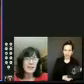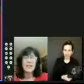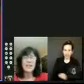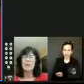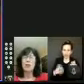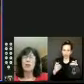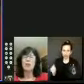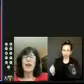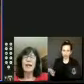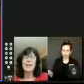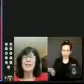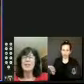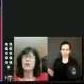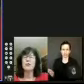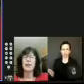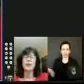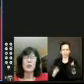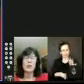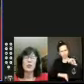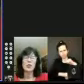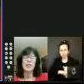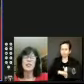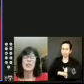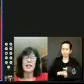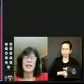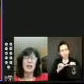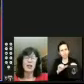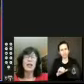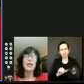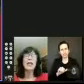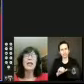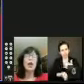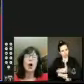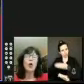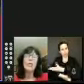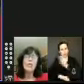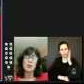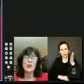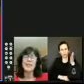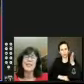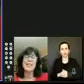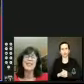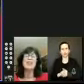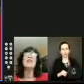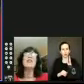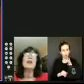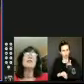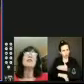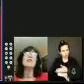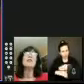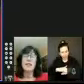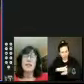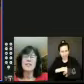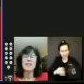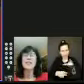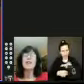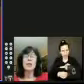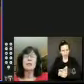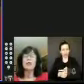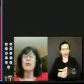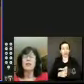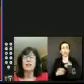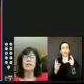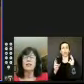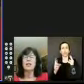resilience, improve access to effective resources and care, and hopefully translate into thousands less